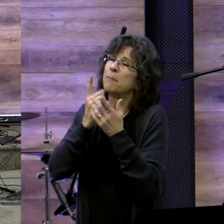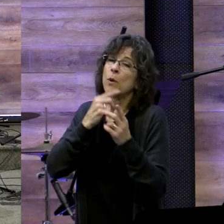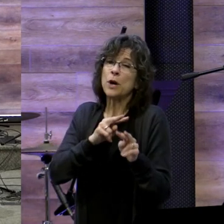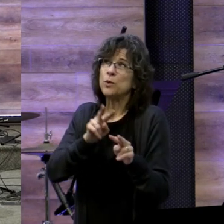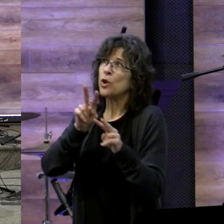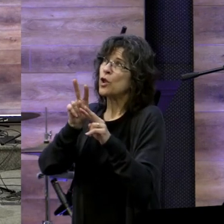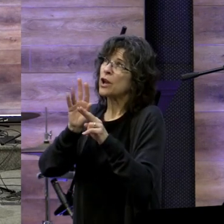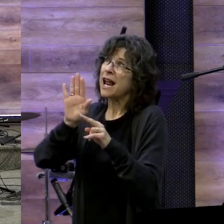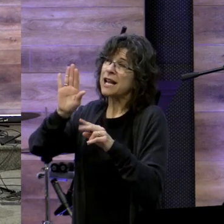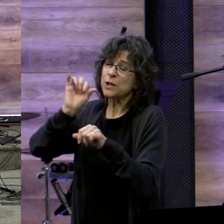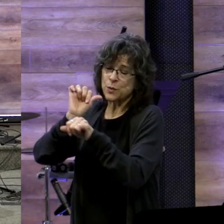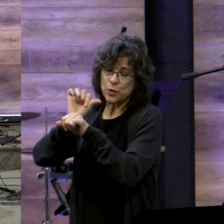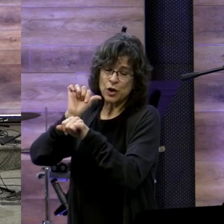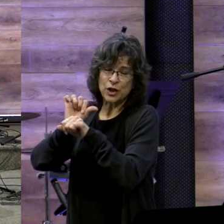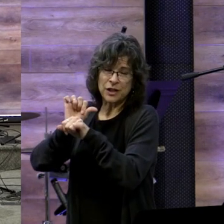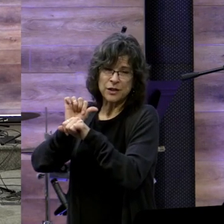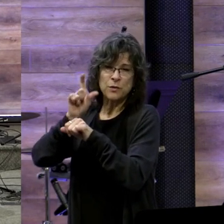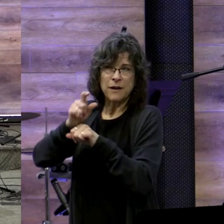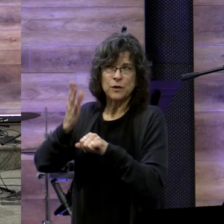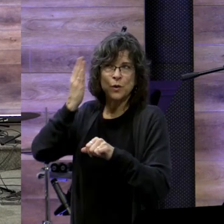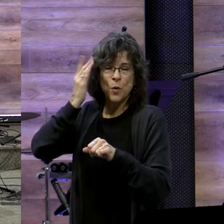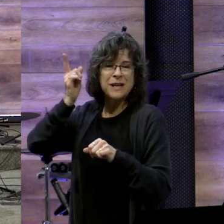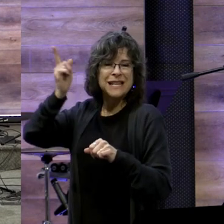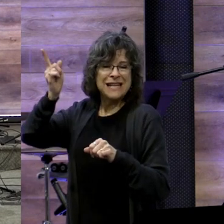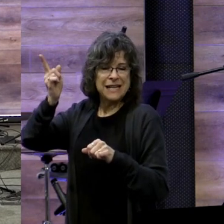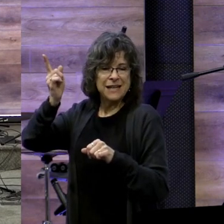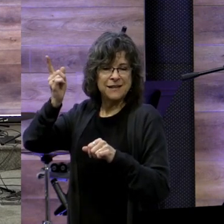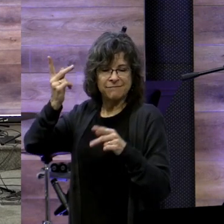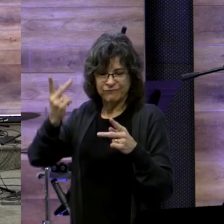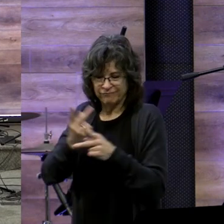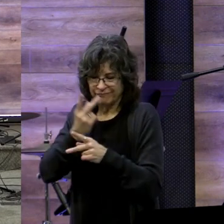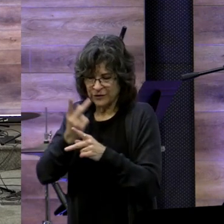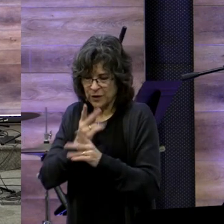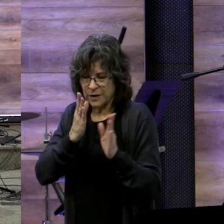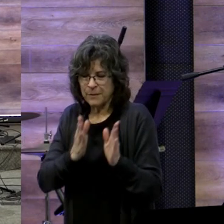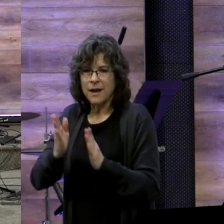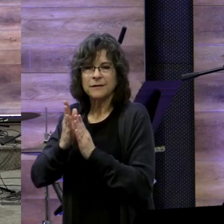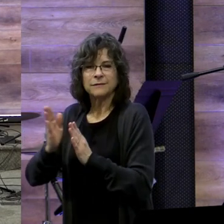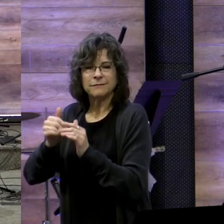is his own interpreter, and he will make it plain.